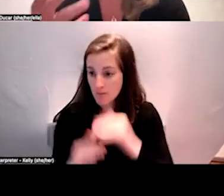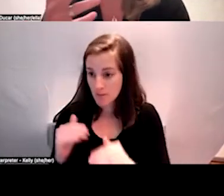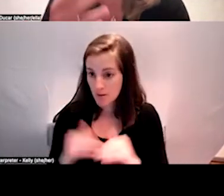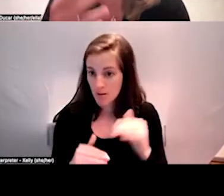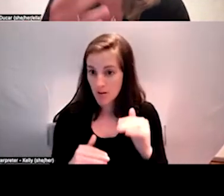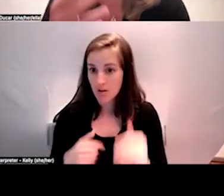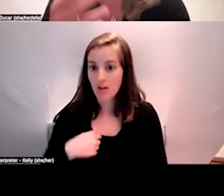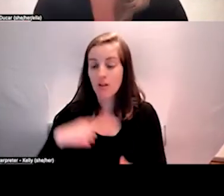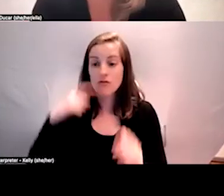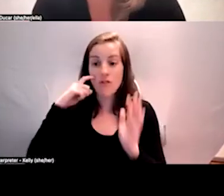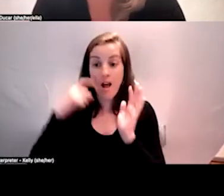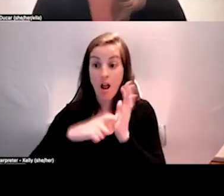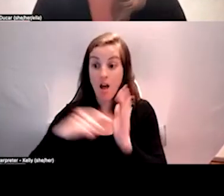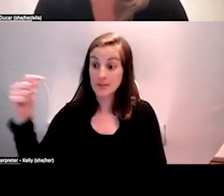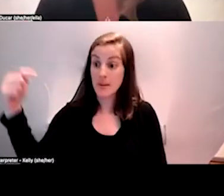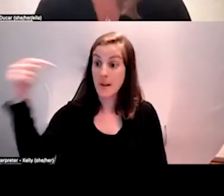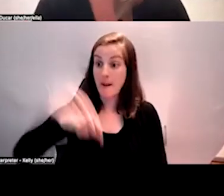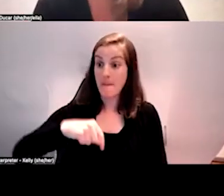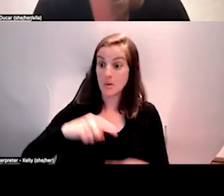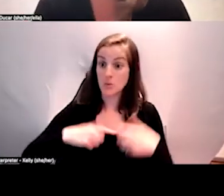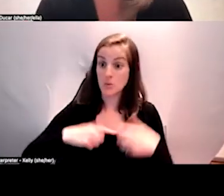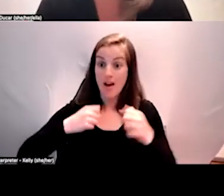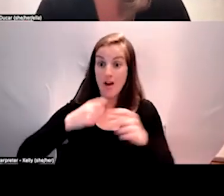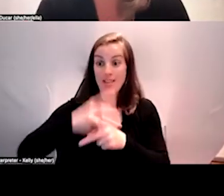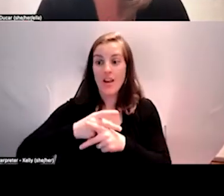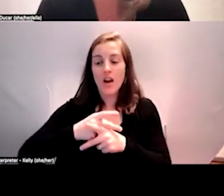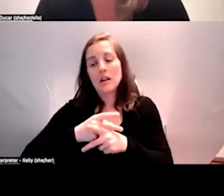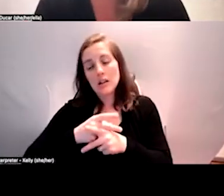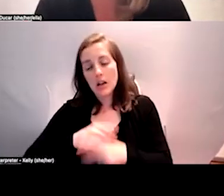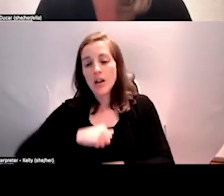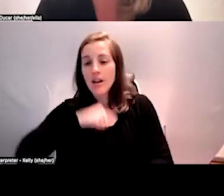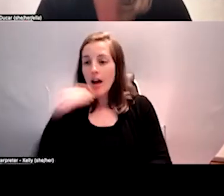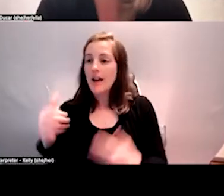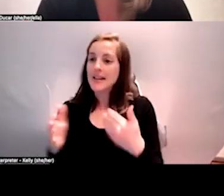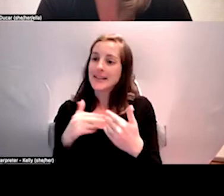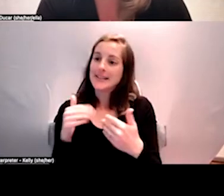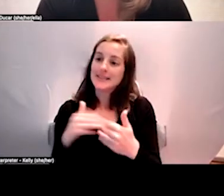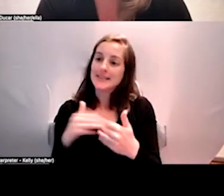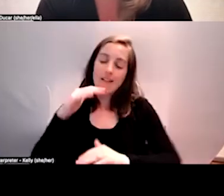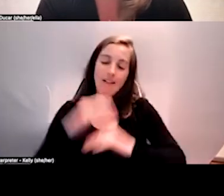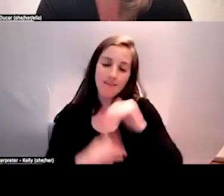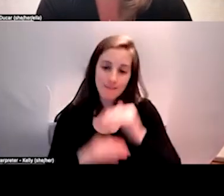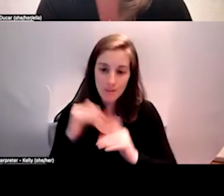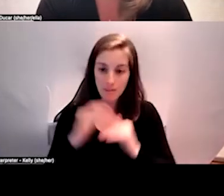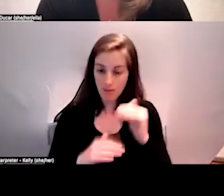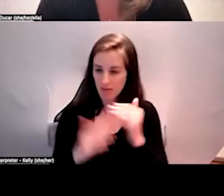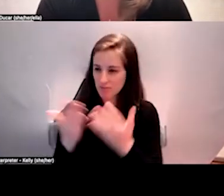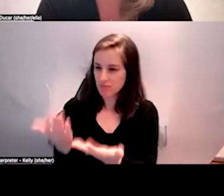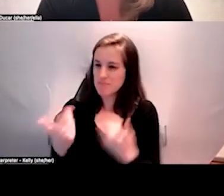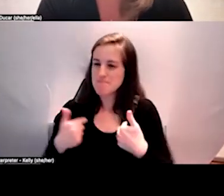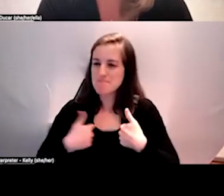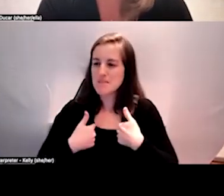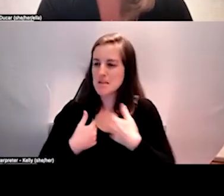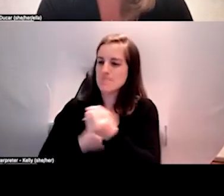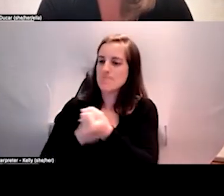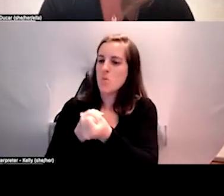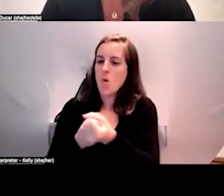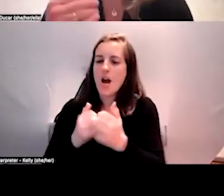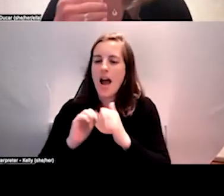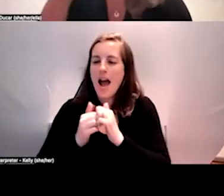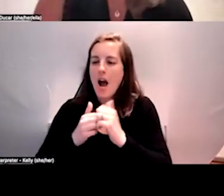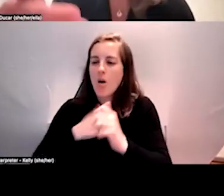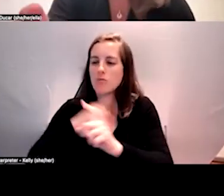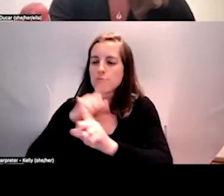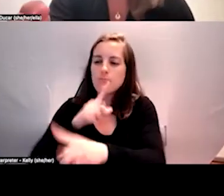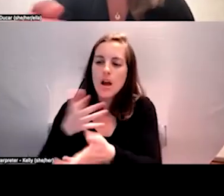coming to a healthcare environment is not going to be the most comfortable space. It's not like going to a friend's house. So what can I do? How can I respond? Giving